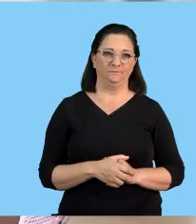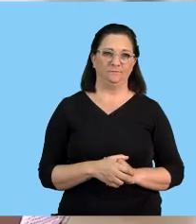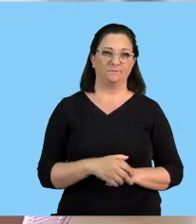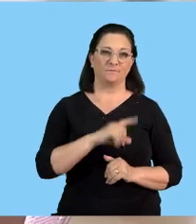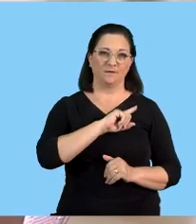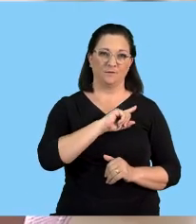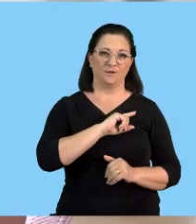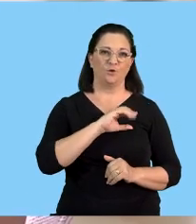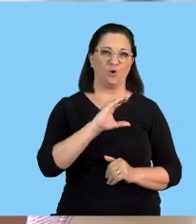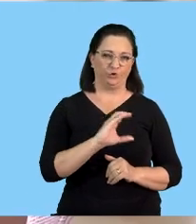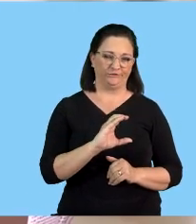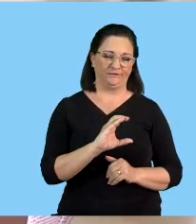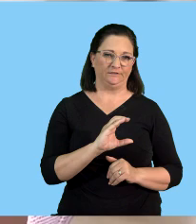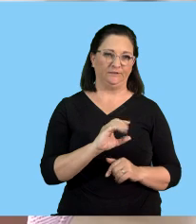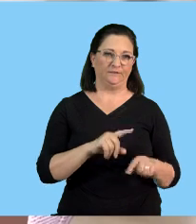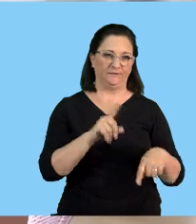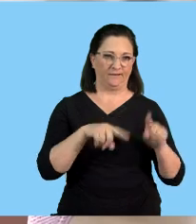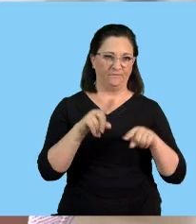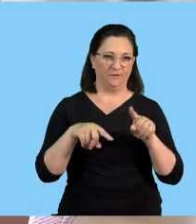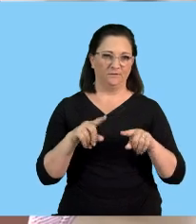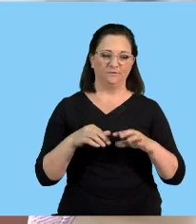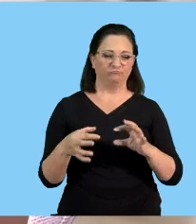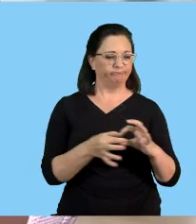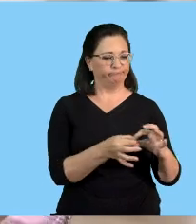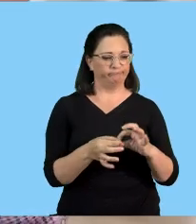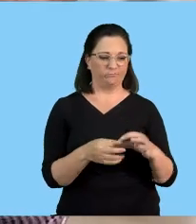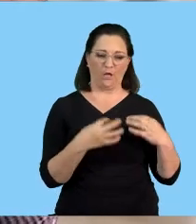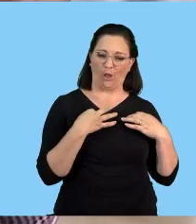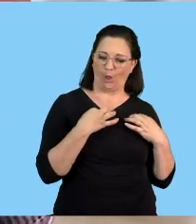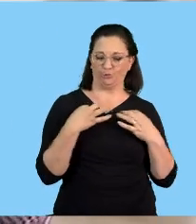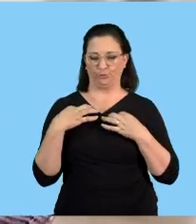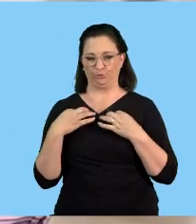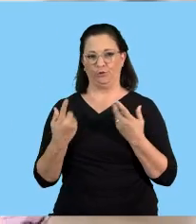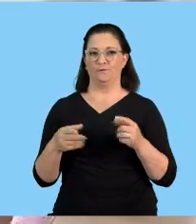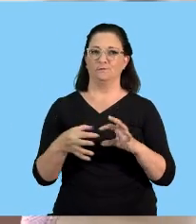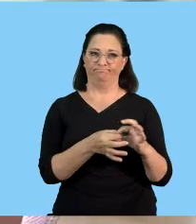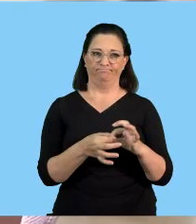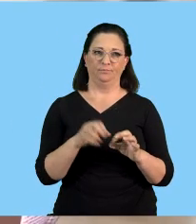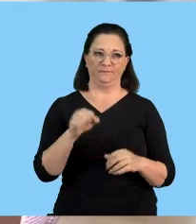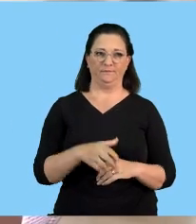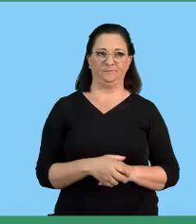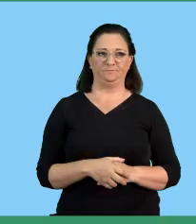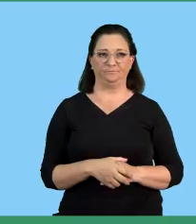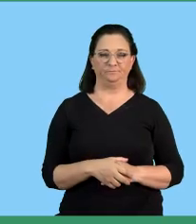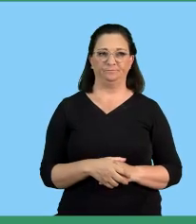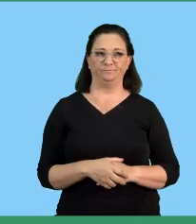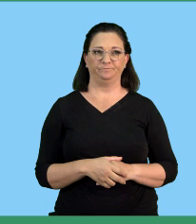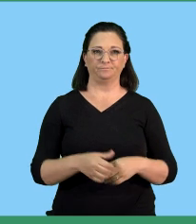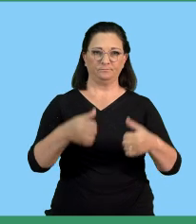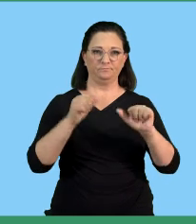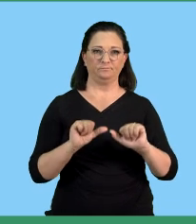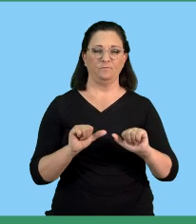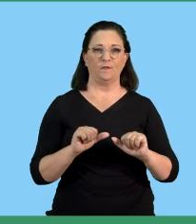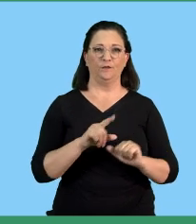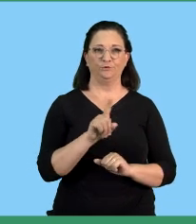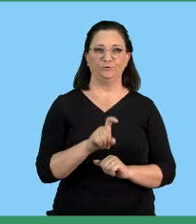that is your concentric diversification. It's related. Clothes, it's related. All right, let's